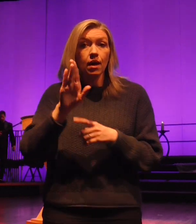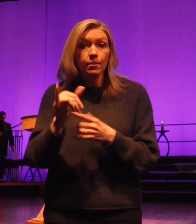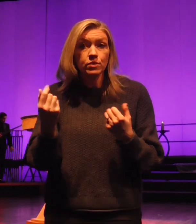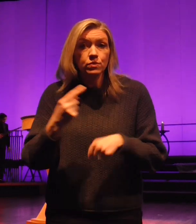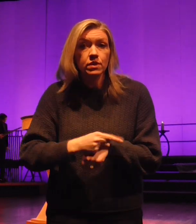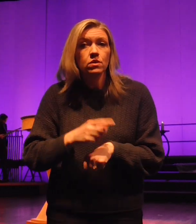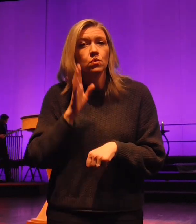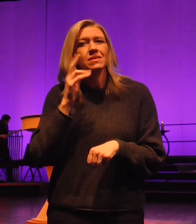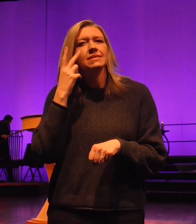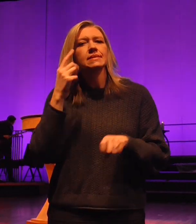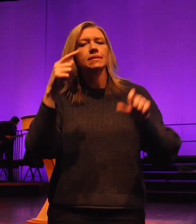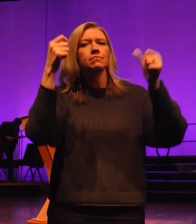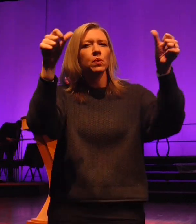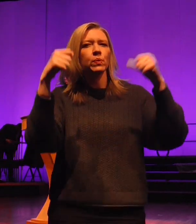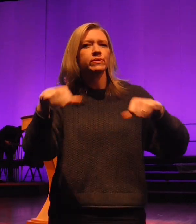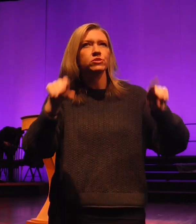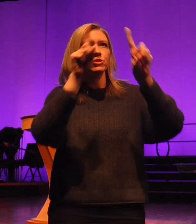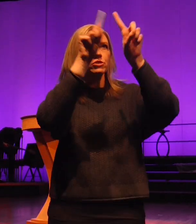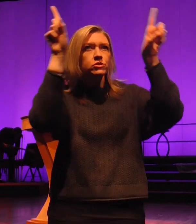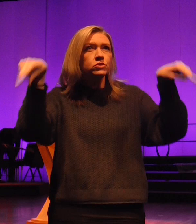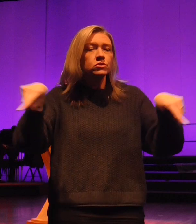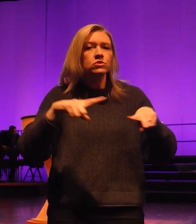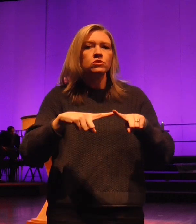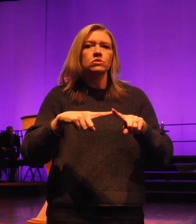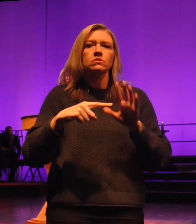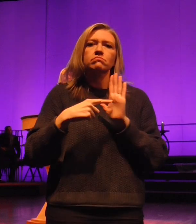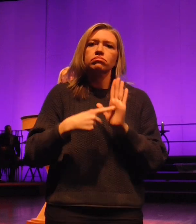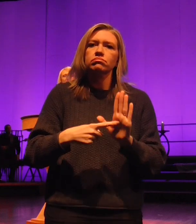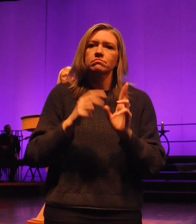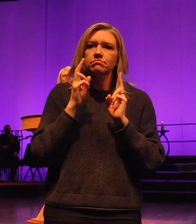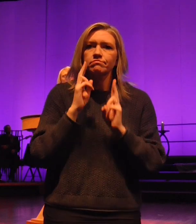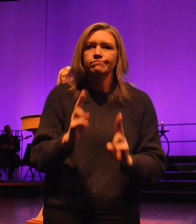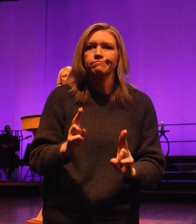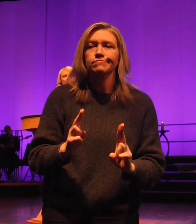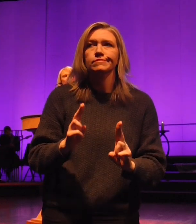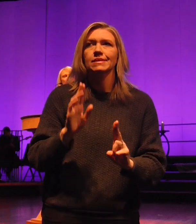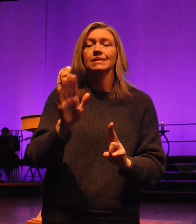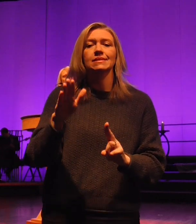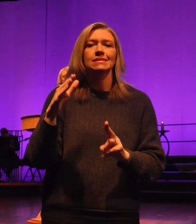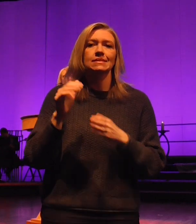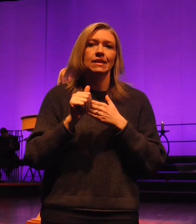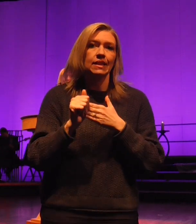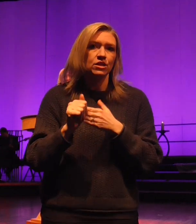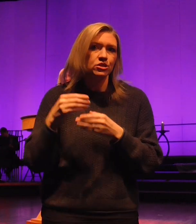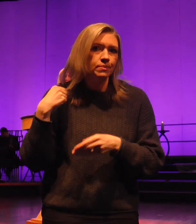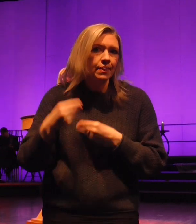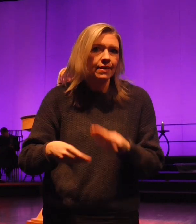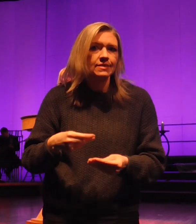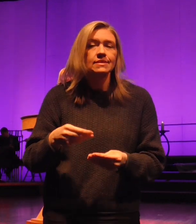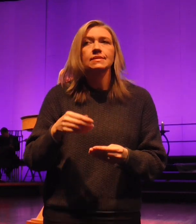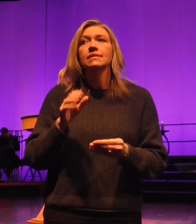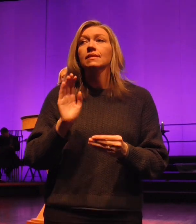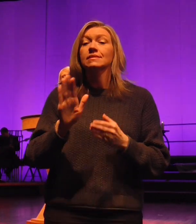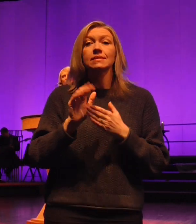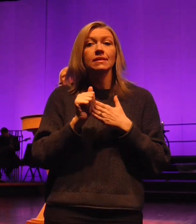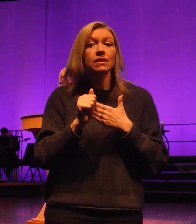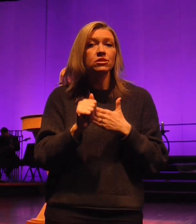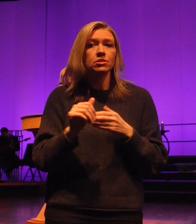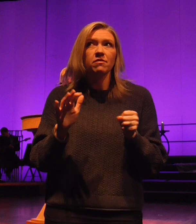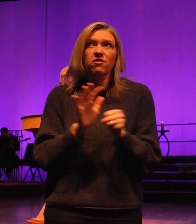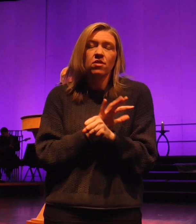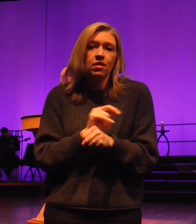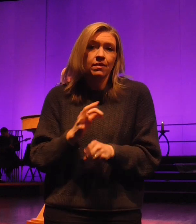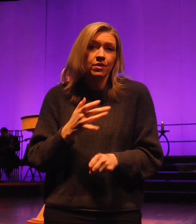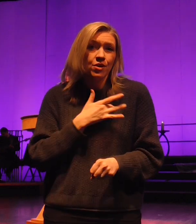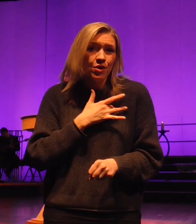see posters out there commemorating the legacy of his leadership, which was a leadership that was so full of